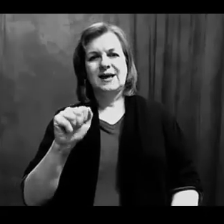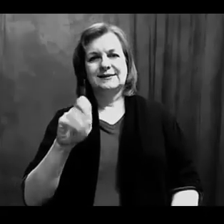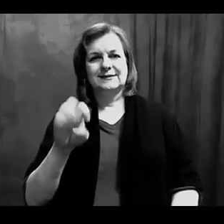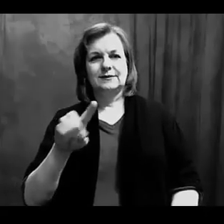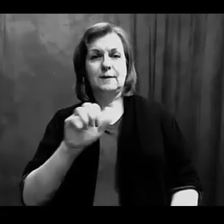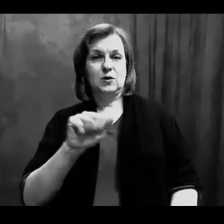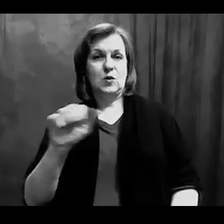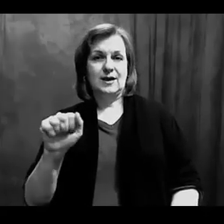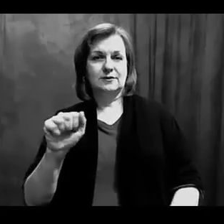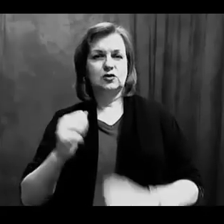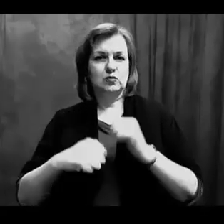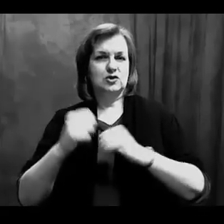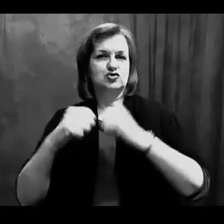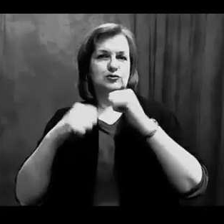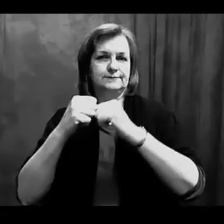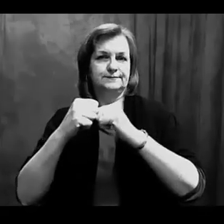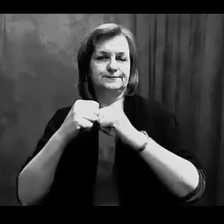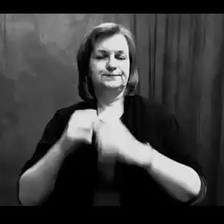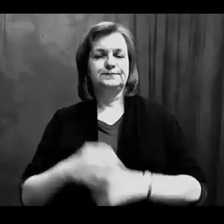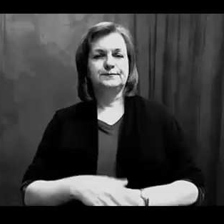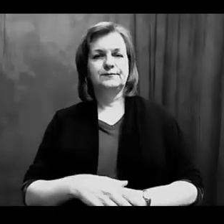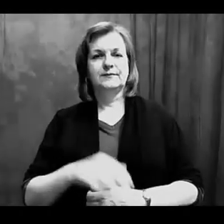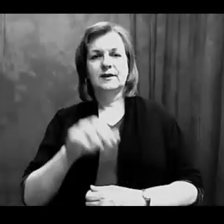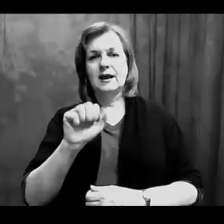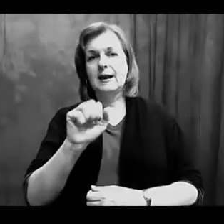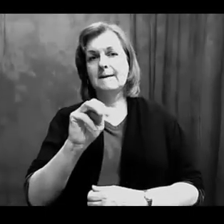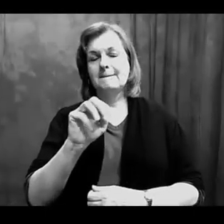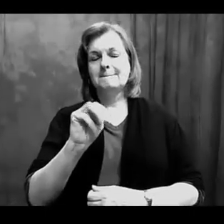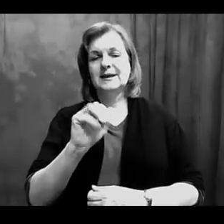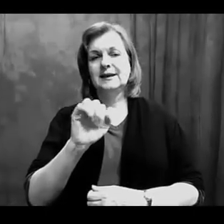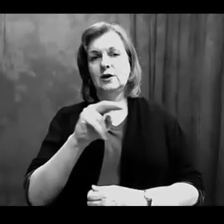basic amino acid structure.